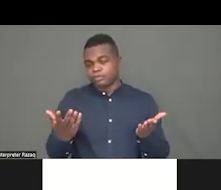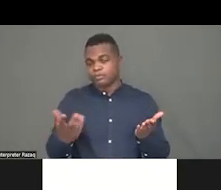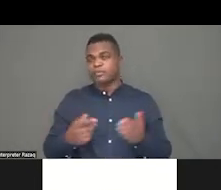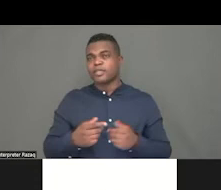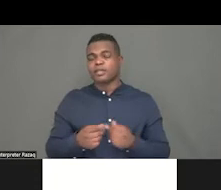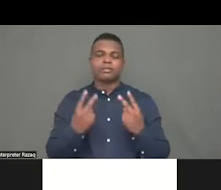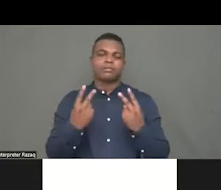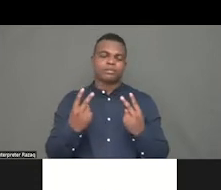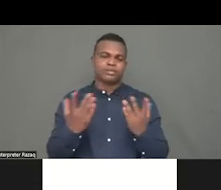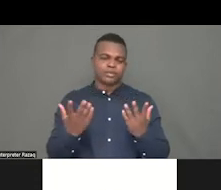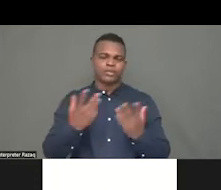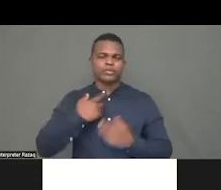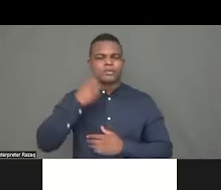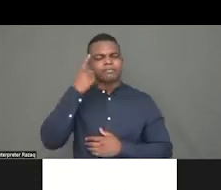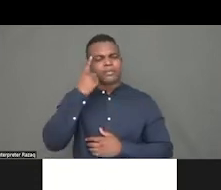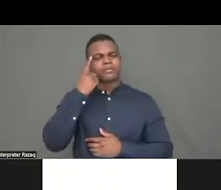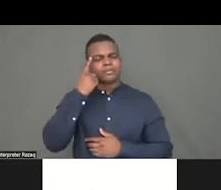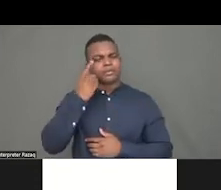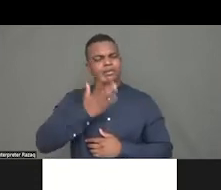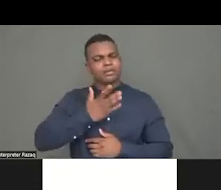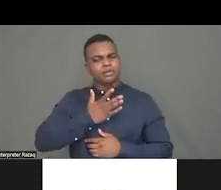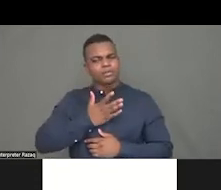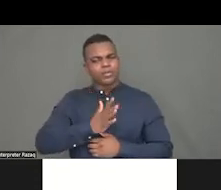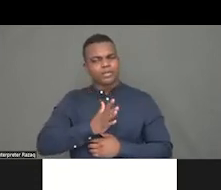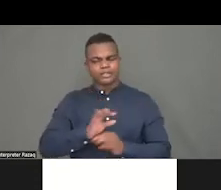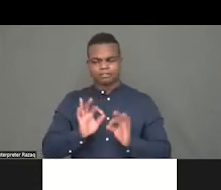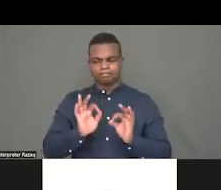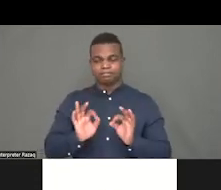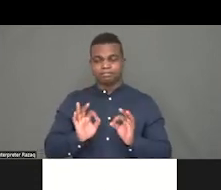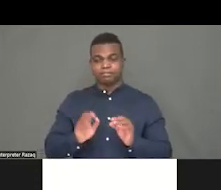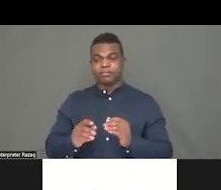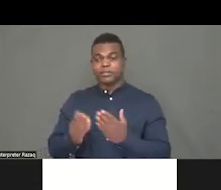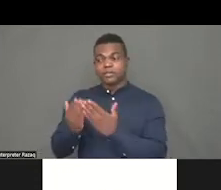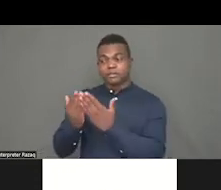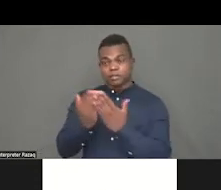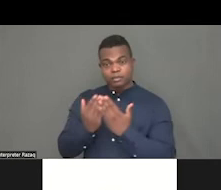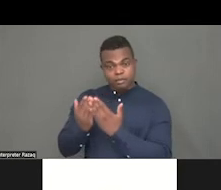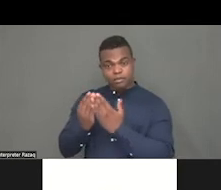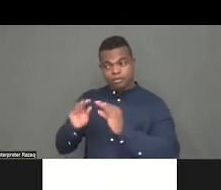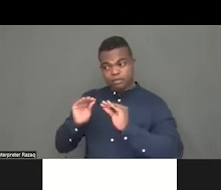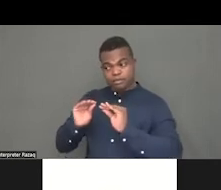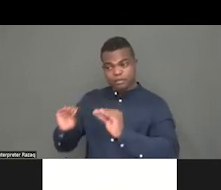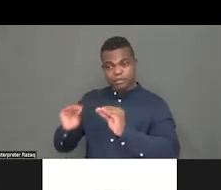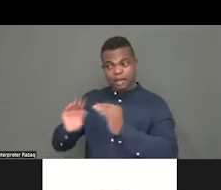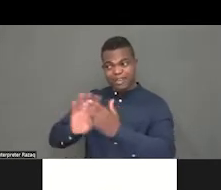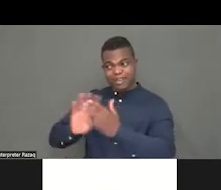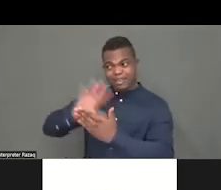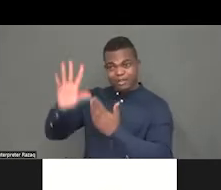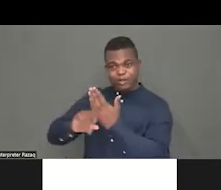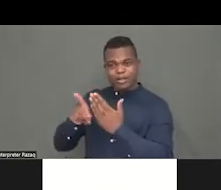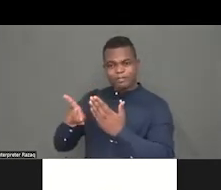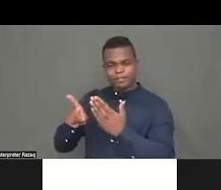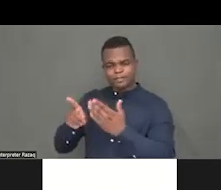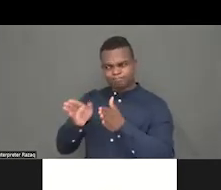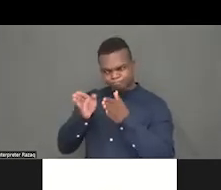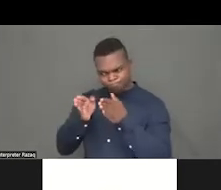curriculum in the education systems. So making methodology flexible and also making